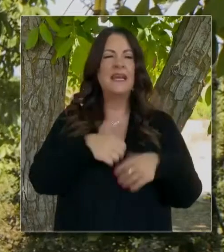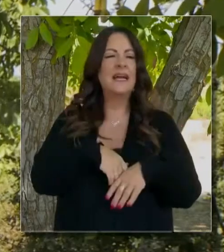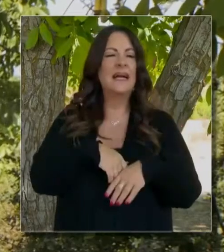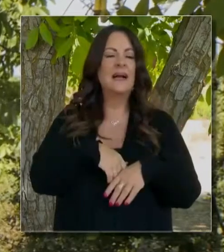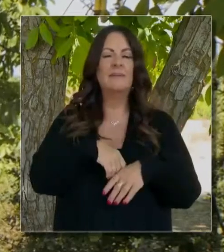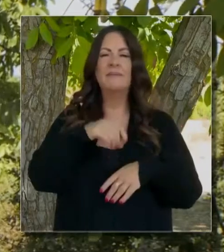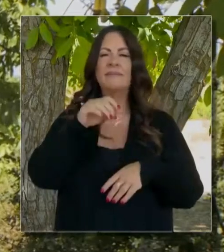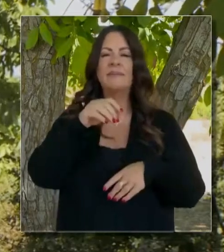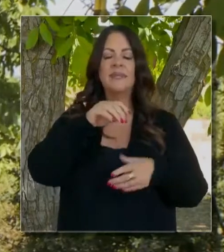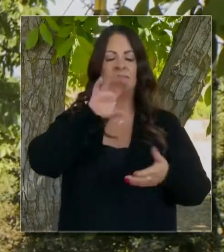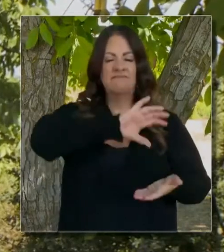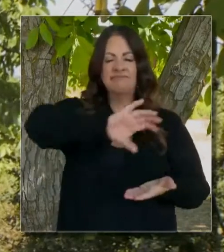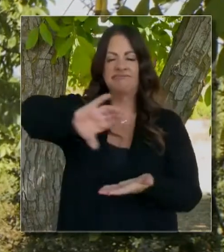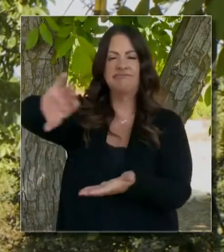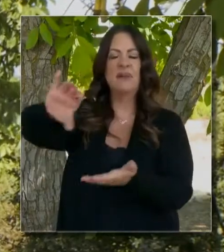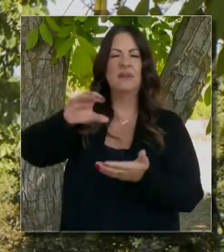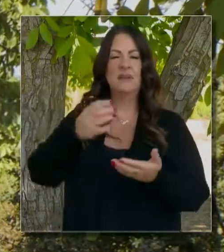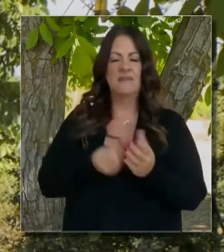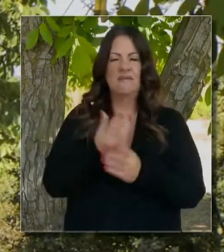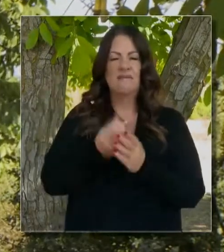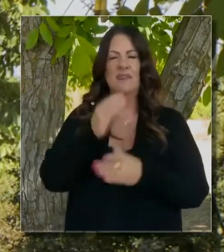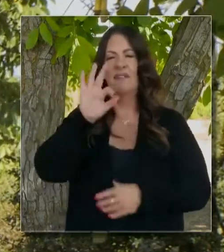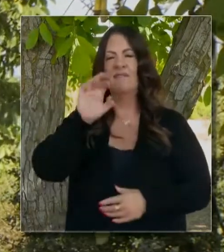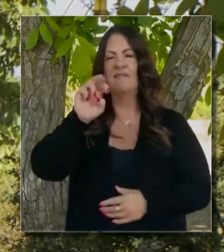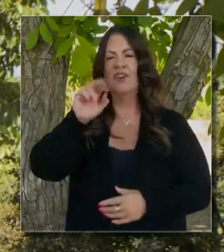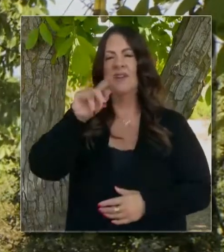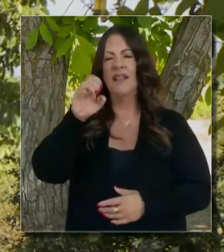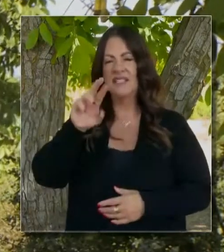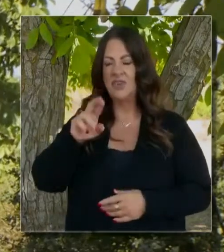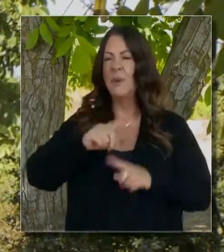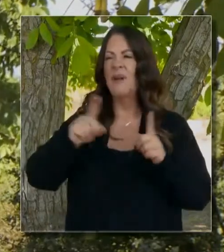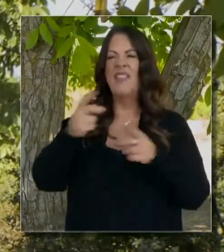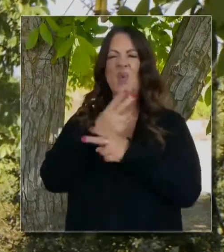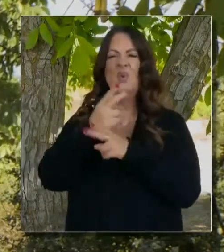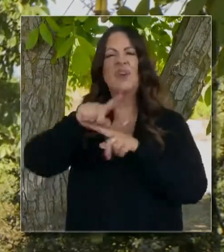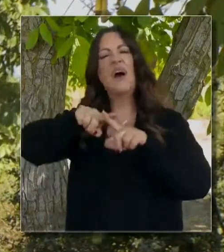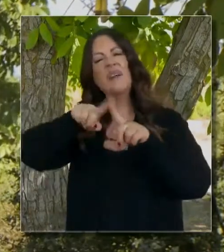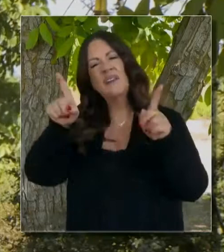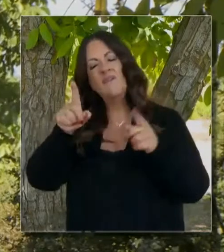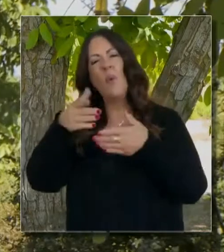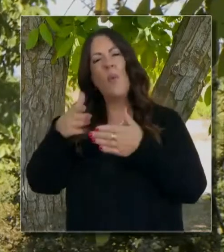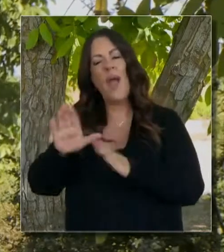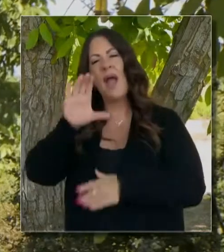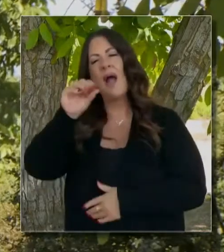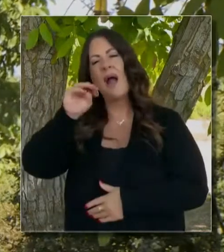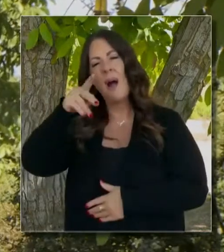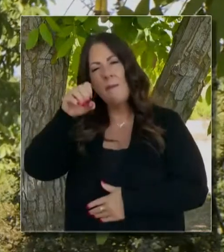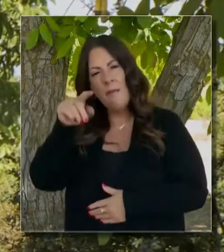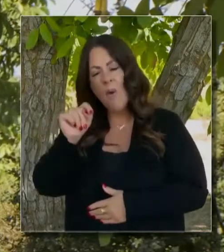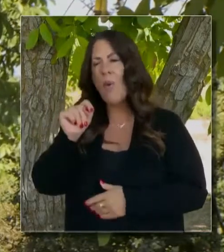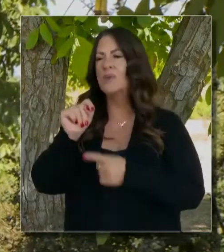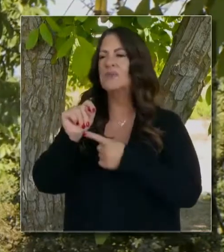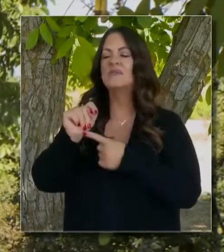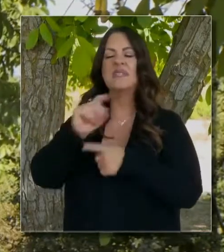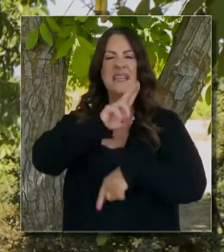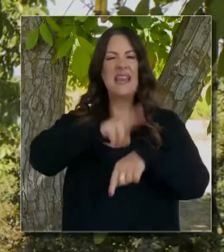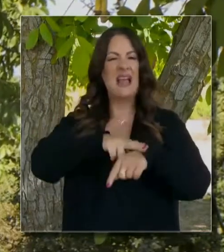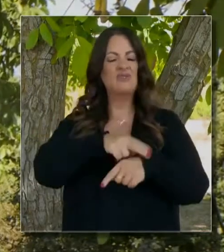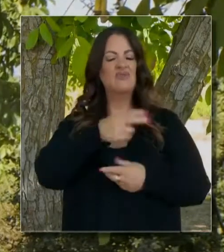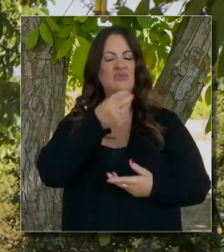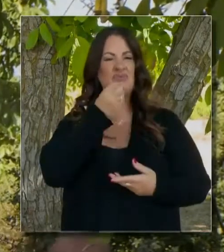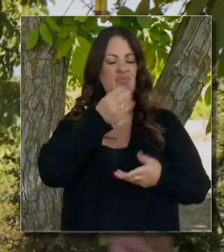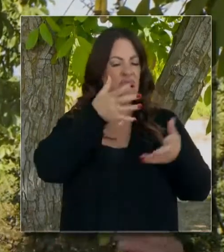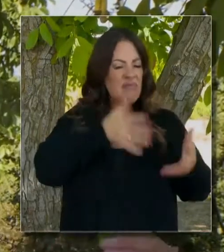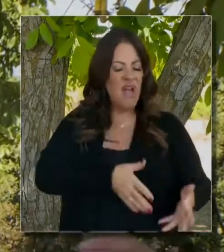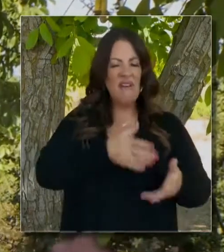It's about recognizing that climate change is not just about greenhouse gas emissions emanating from tailpipes of vehicles, but